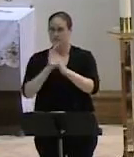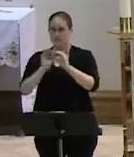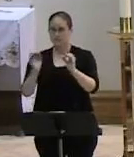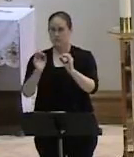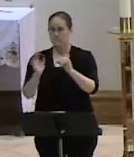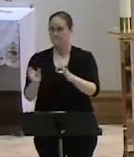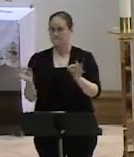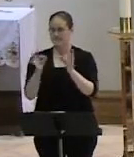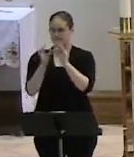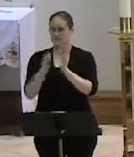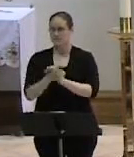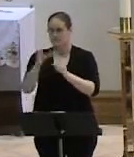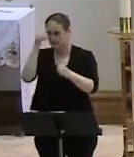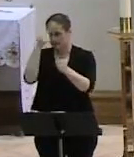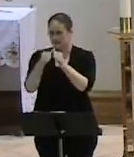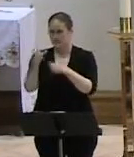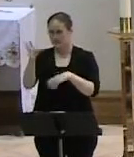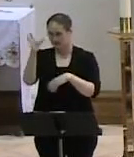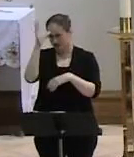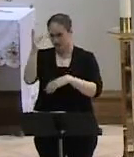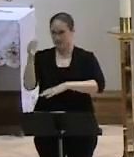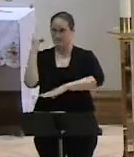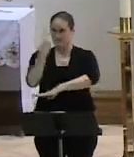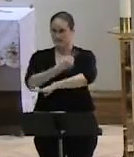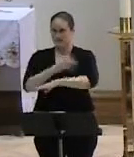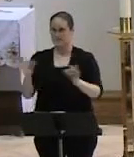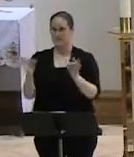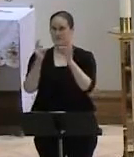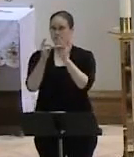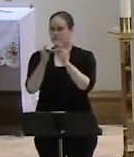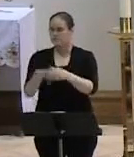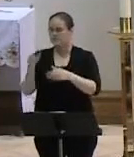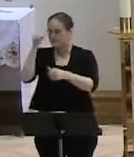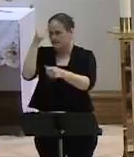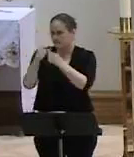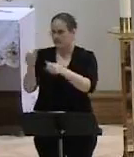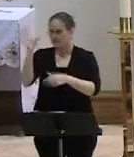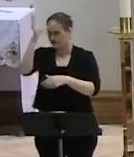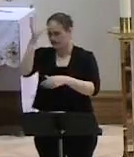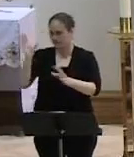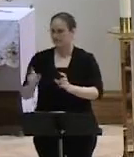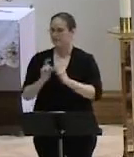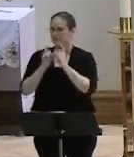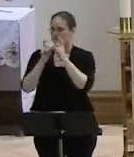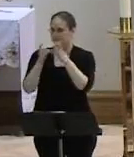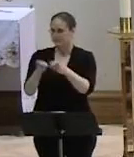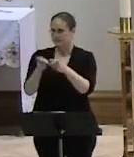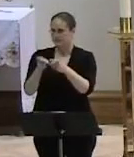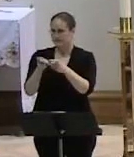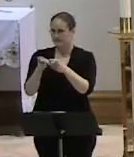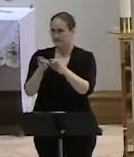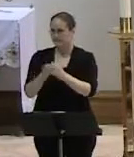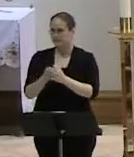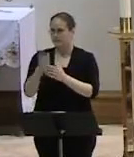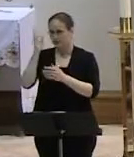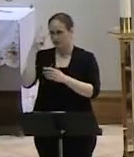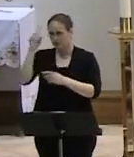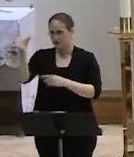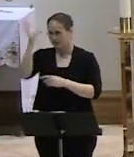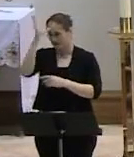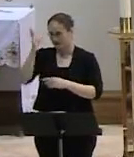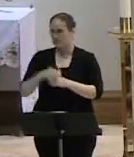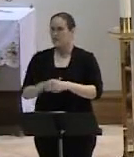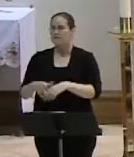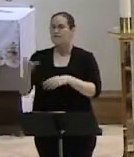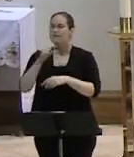father with a Father's Day Mass. Envelopes are in the entrance of the church and in pews for you to make a Father's Day Mass in remembrance for your father.